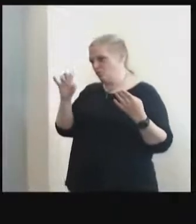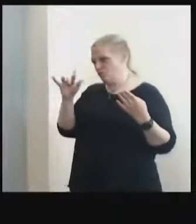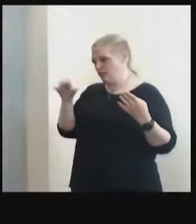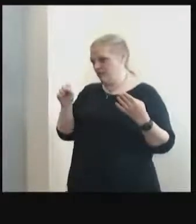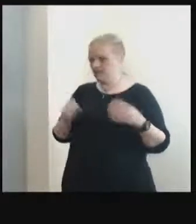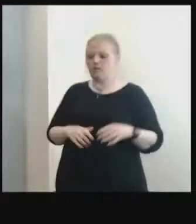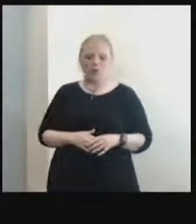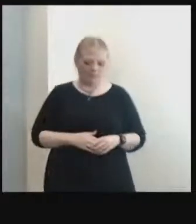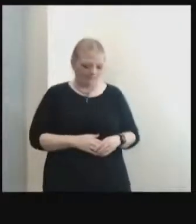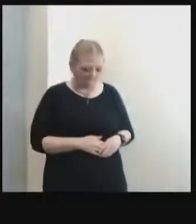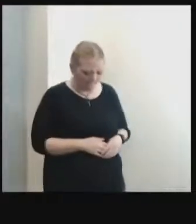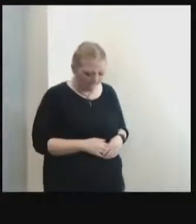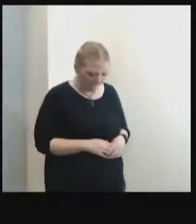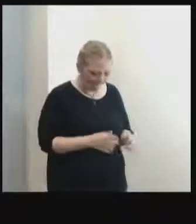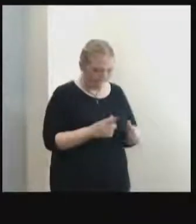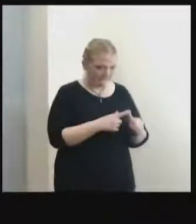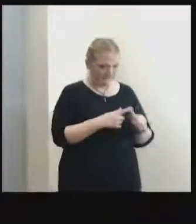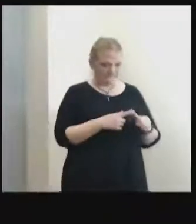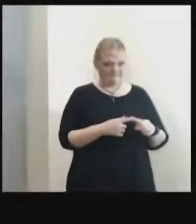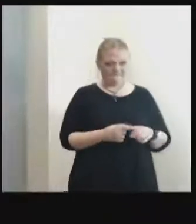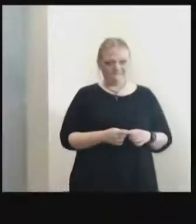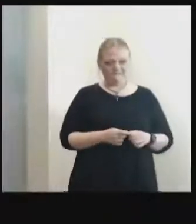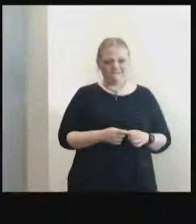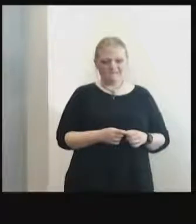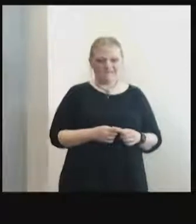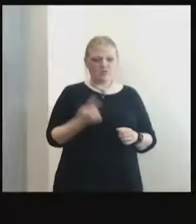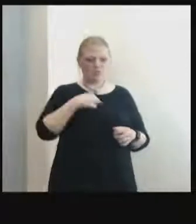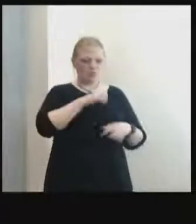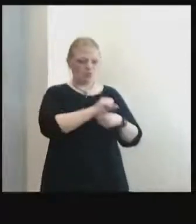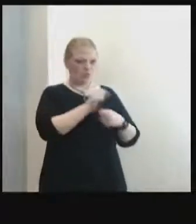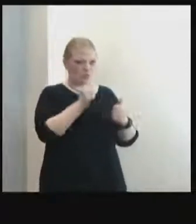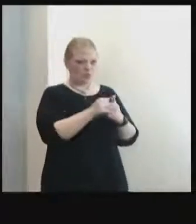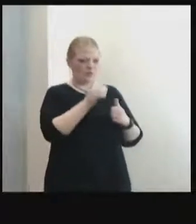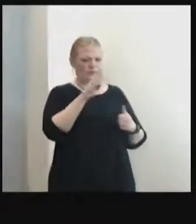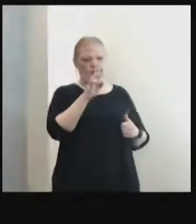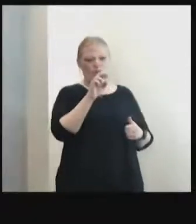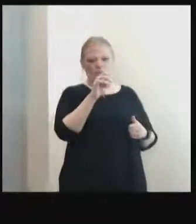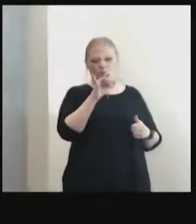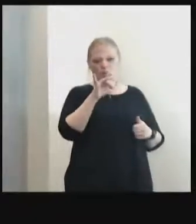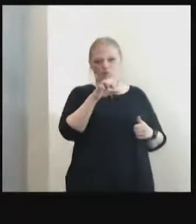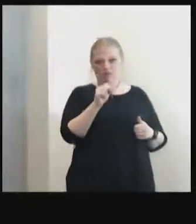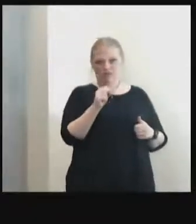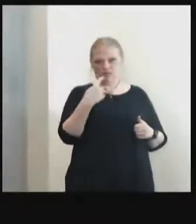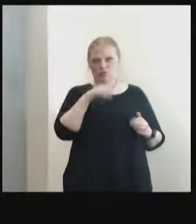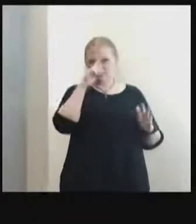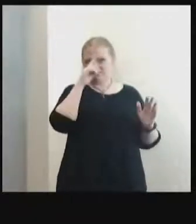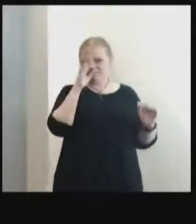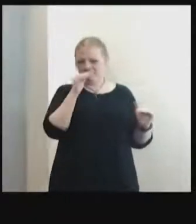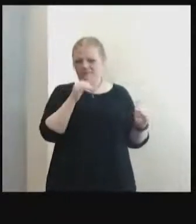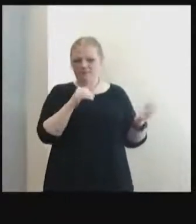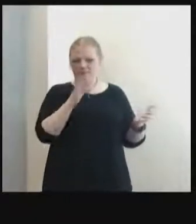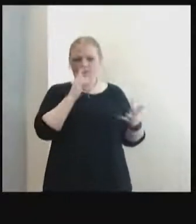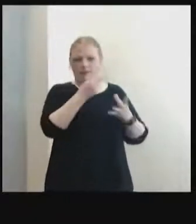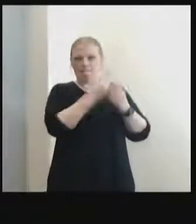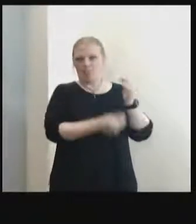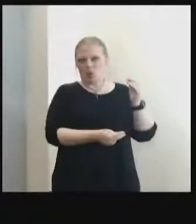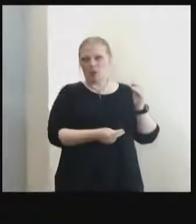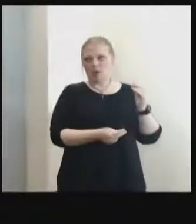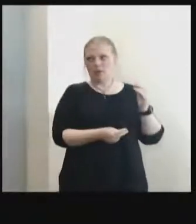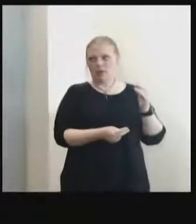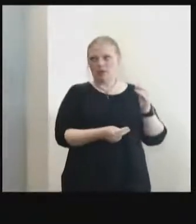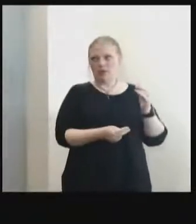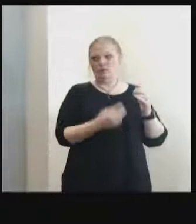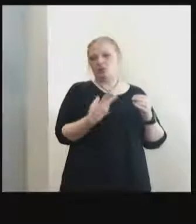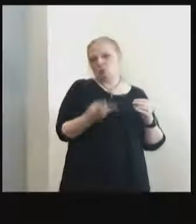Well, first off, we do working with the breweries. We anticipate it would be both doses, so